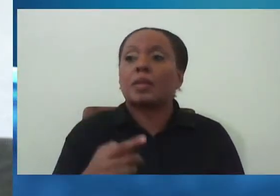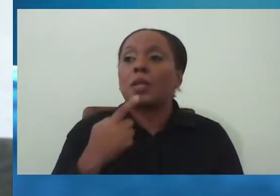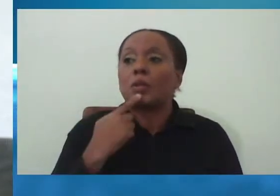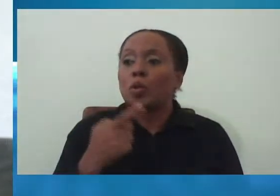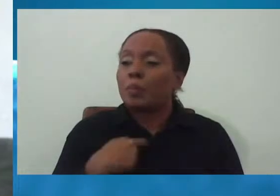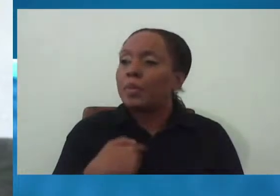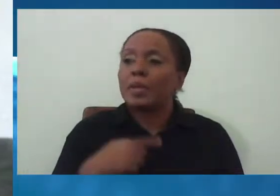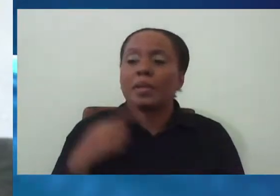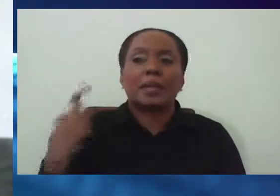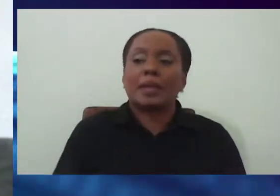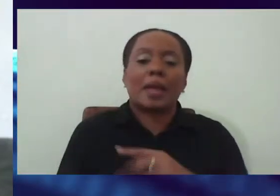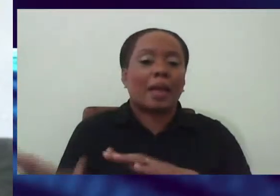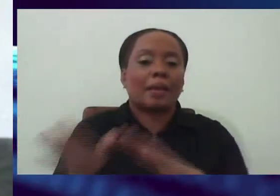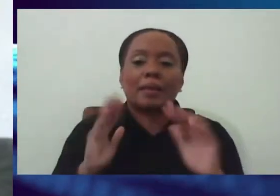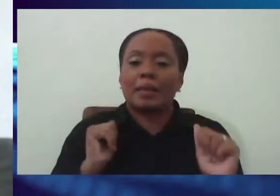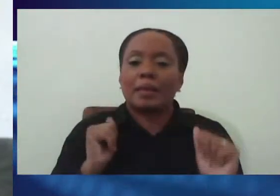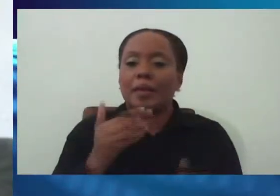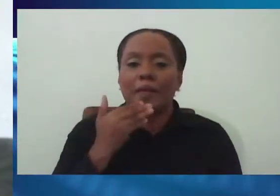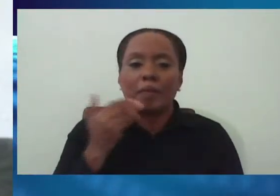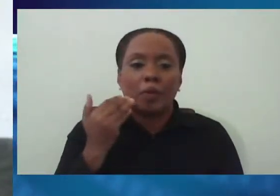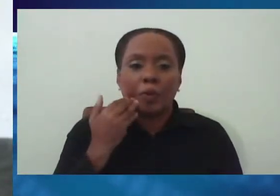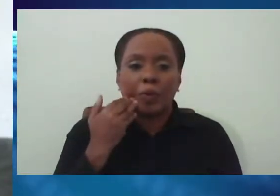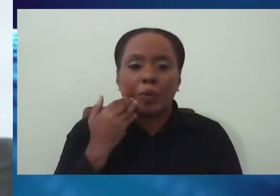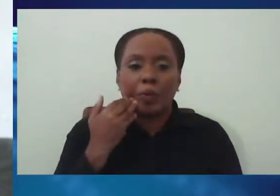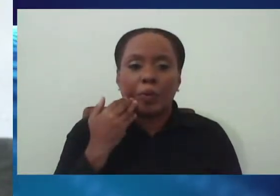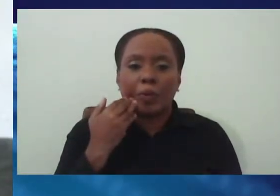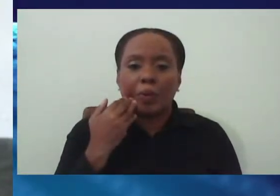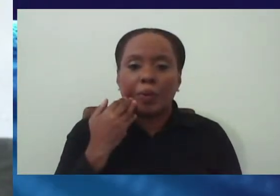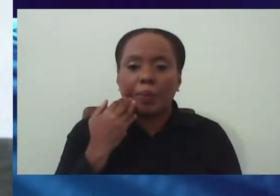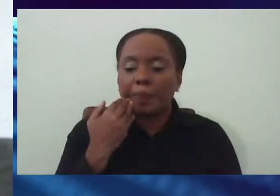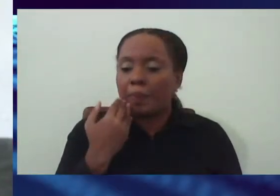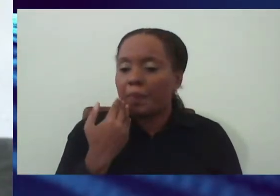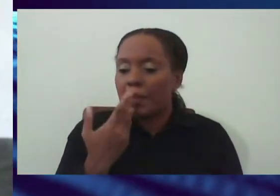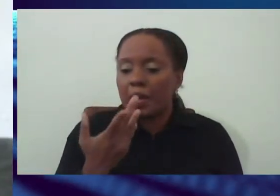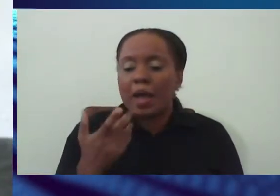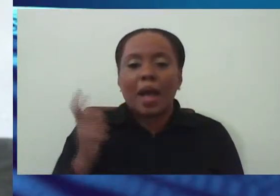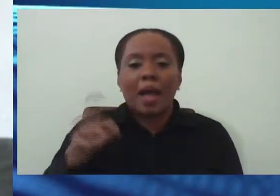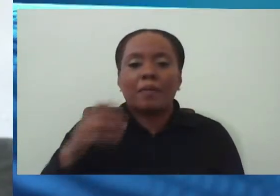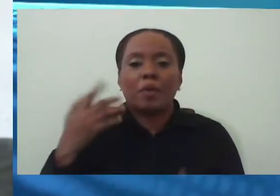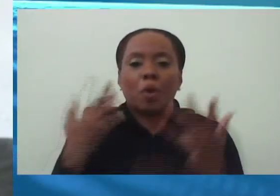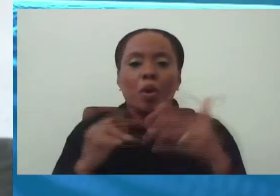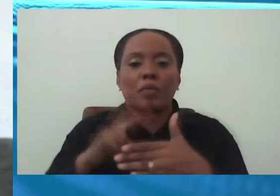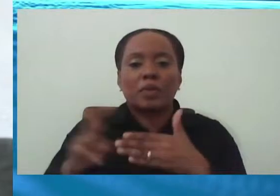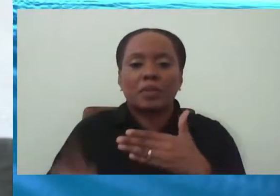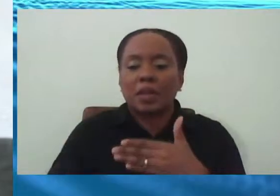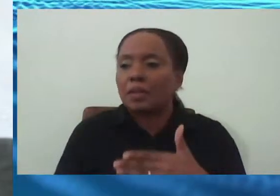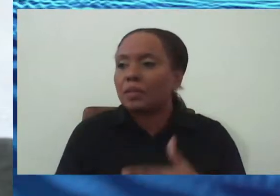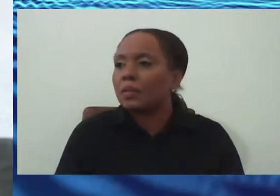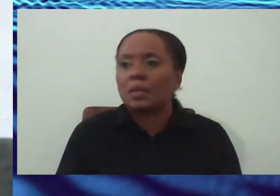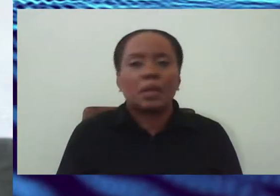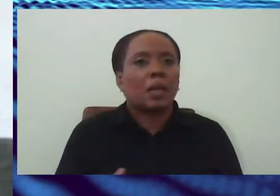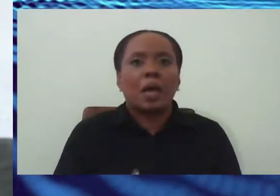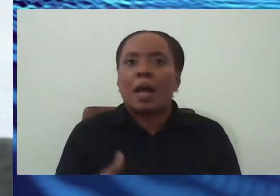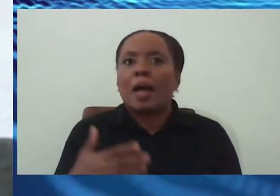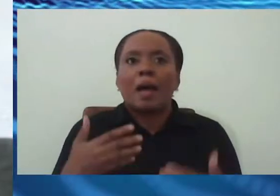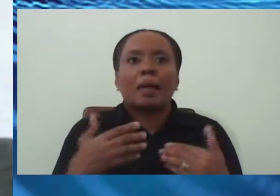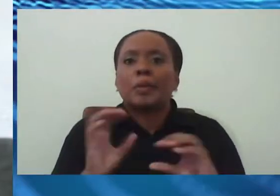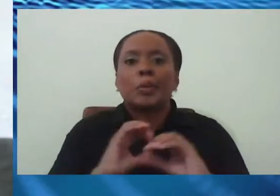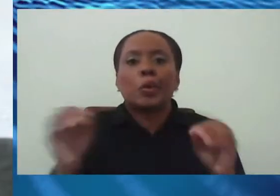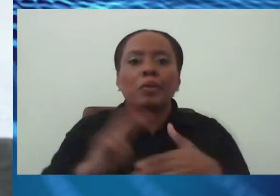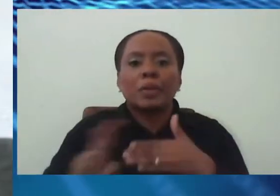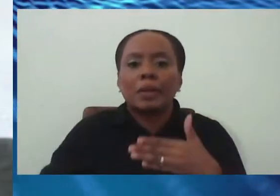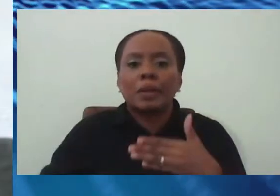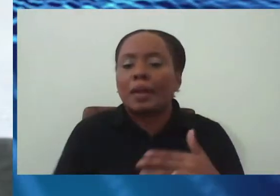results. And I ain't get them back yet. I don't have a biscuit nor milk to make